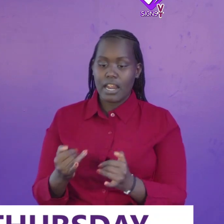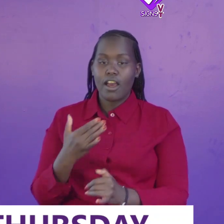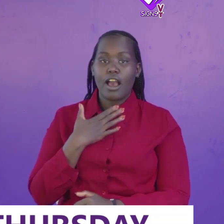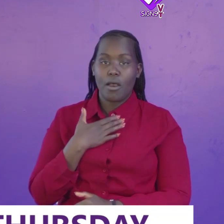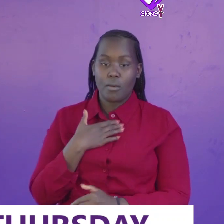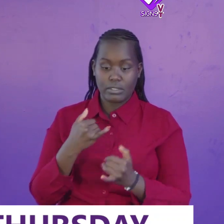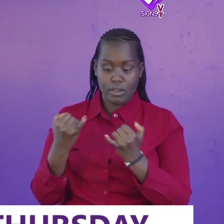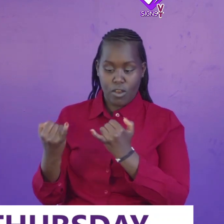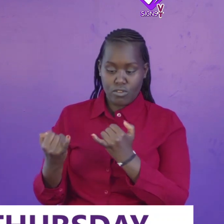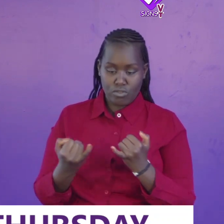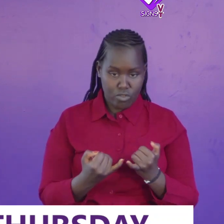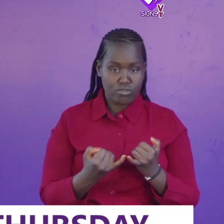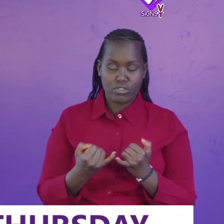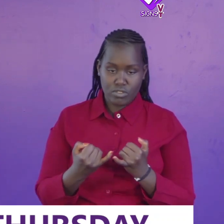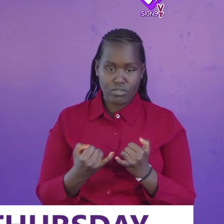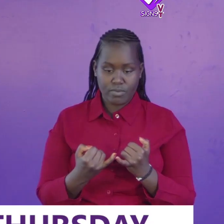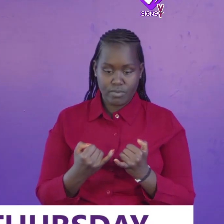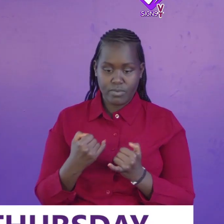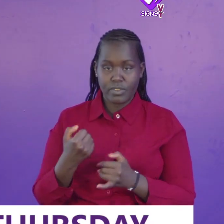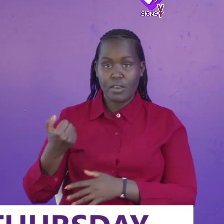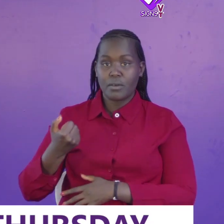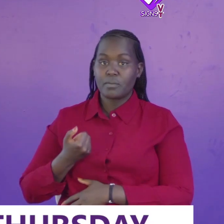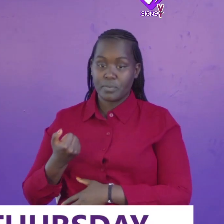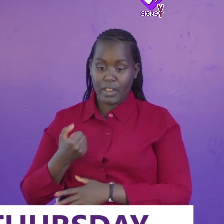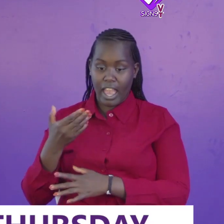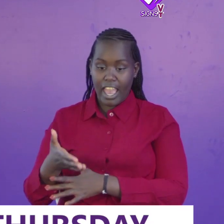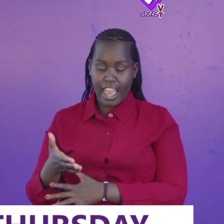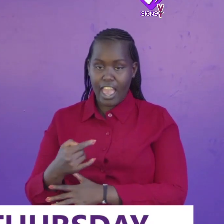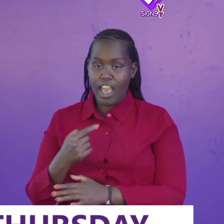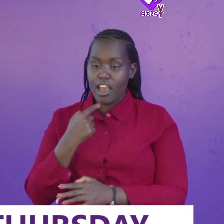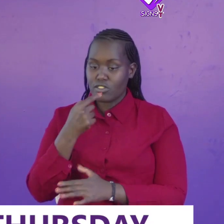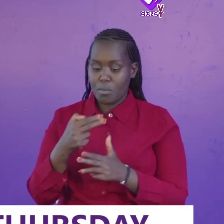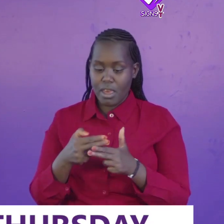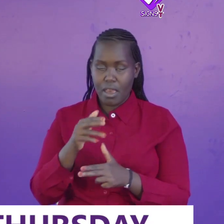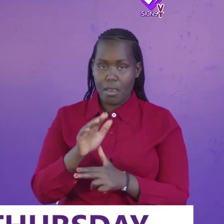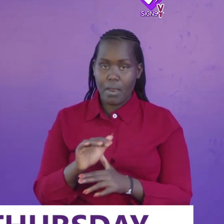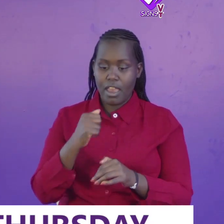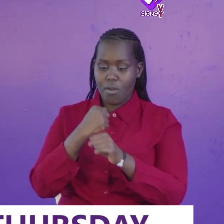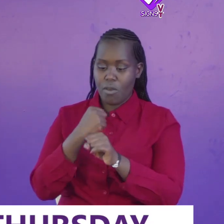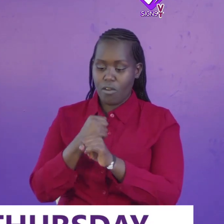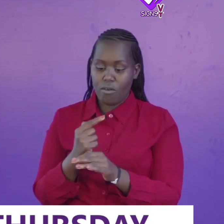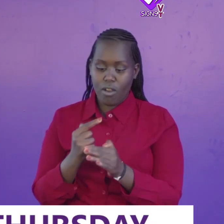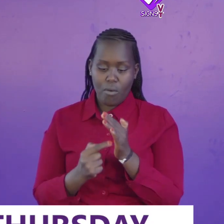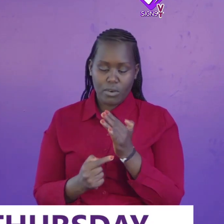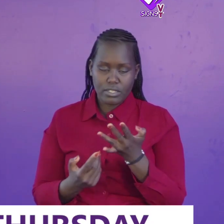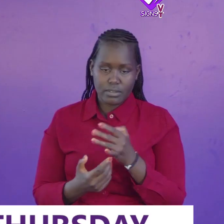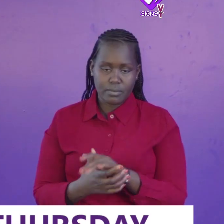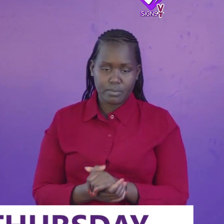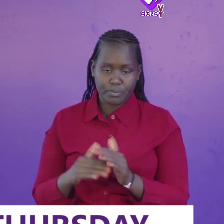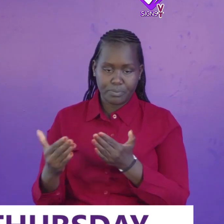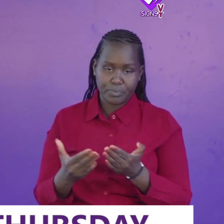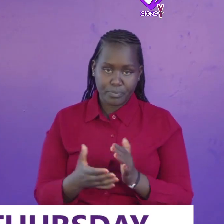I introduce my beautiful baby girl on set. Ataambia anaitwa nani na anafanya nini.